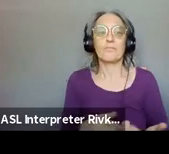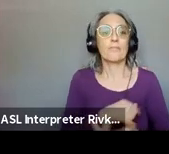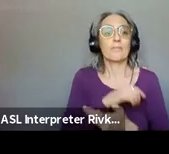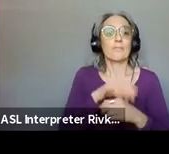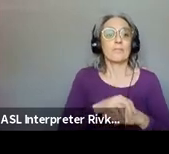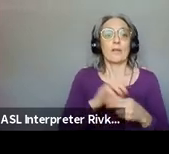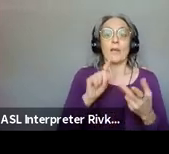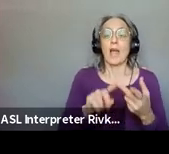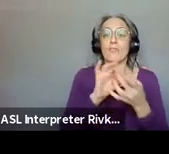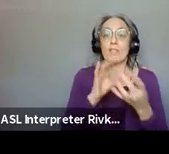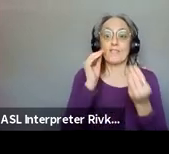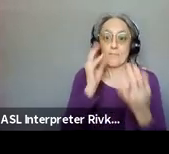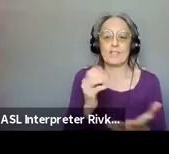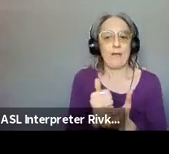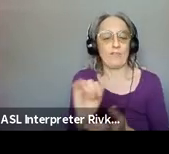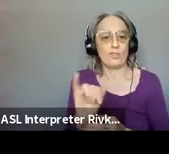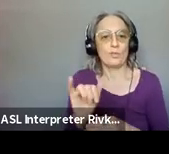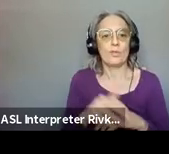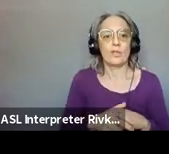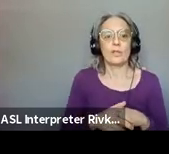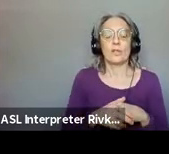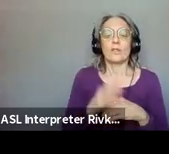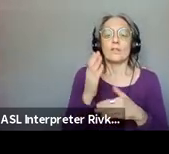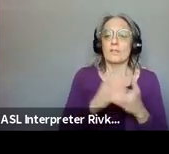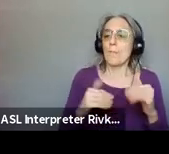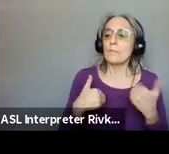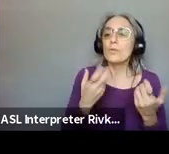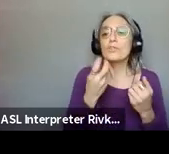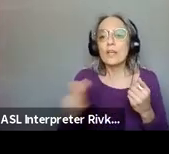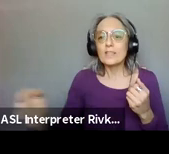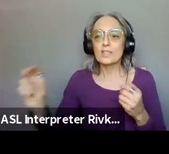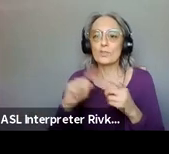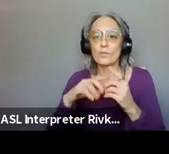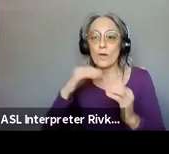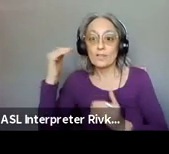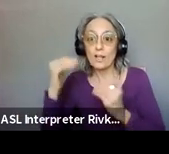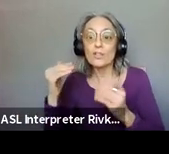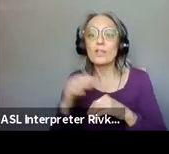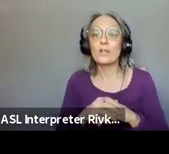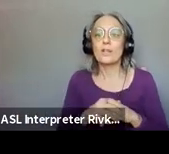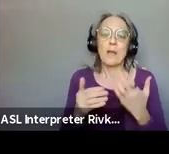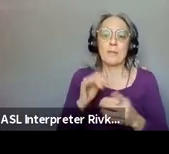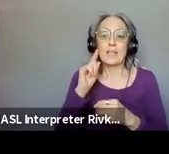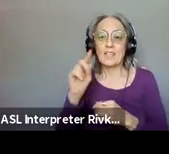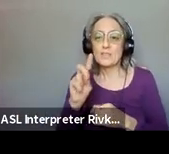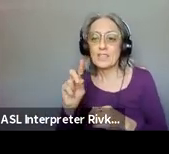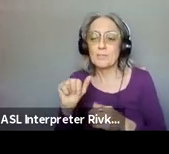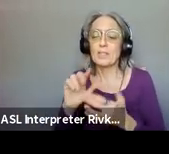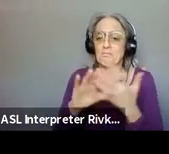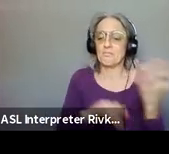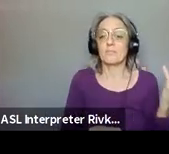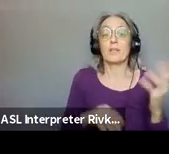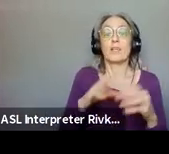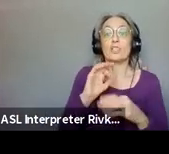especially of transitional age youth who have developmental or intellectual disabilities, are concerned that once their child turns 18, they're no longer going to be able to